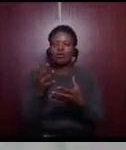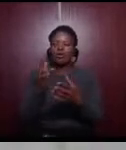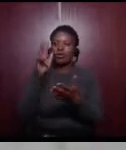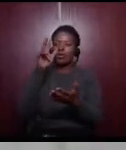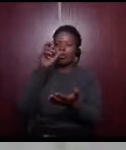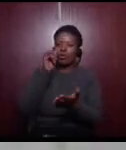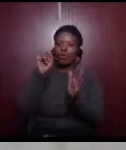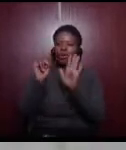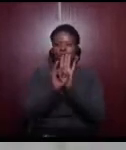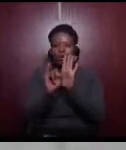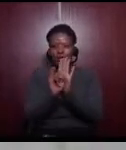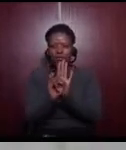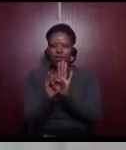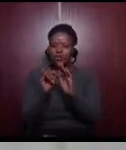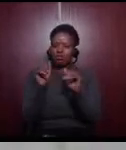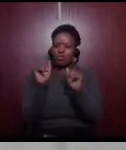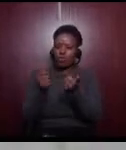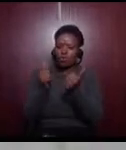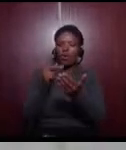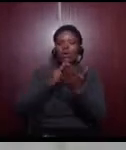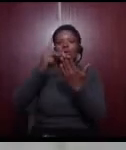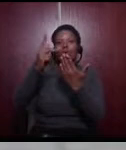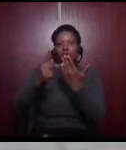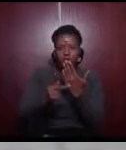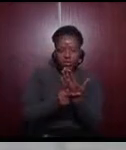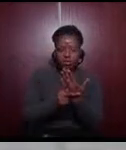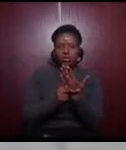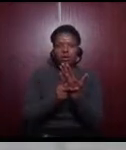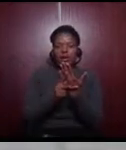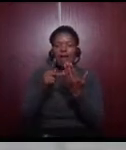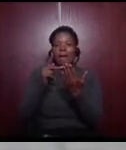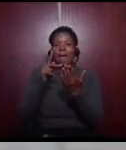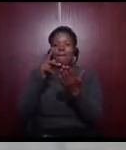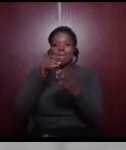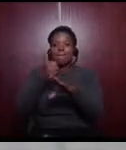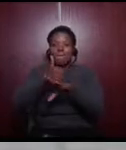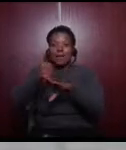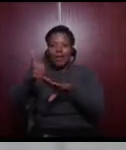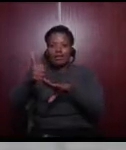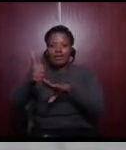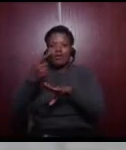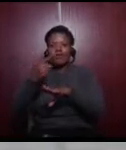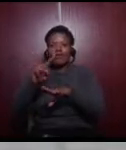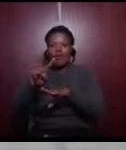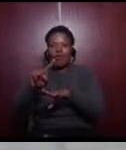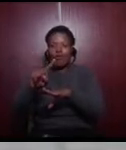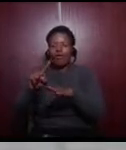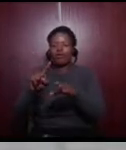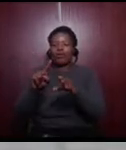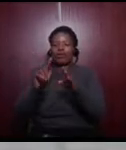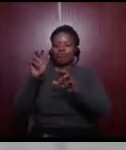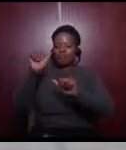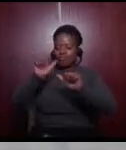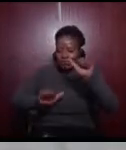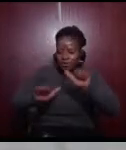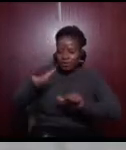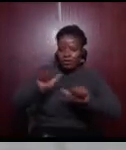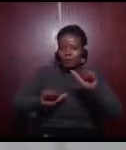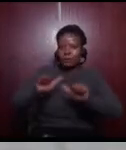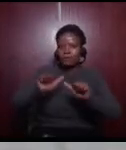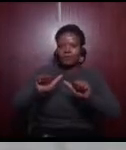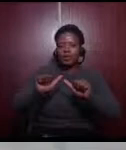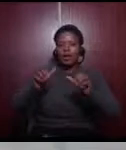those projects, be able to avail funding based on the assessment that they will have developed to look into those proposals by